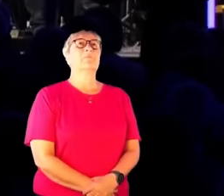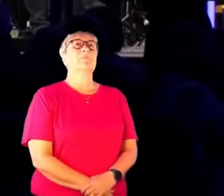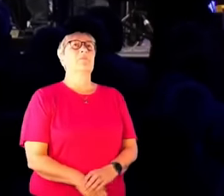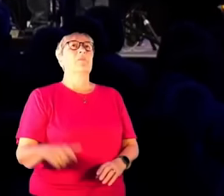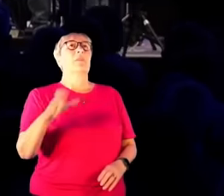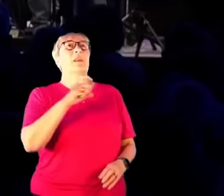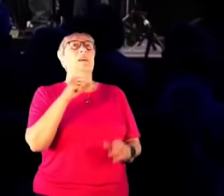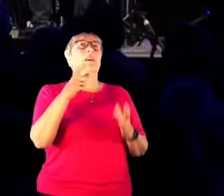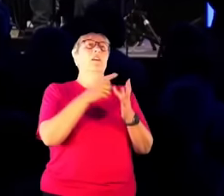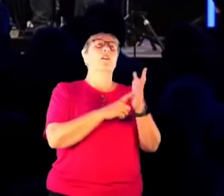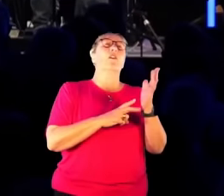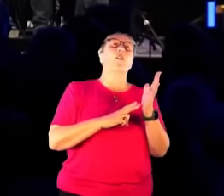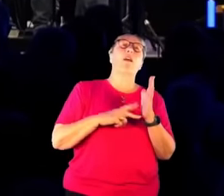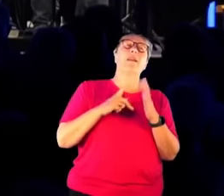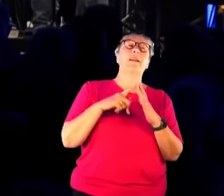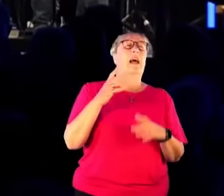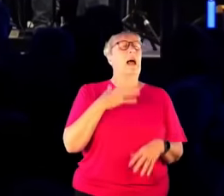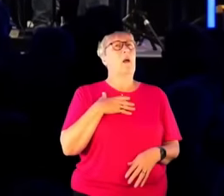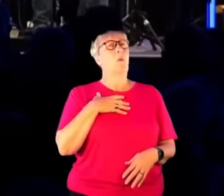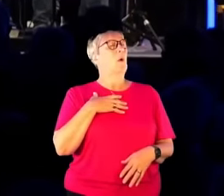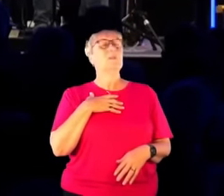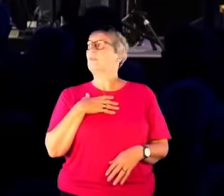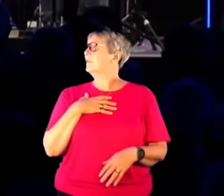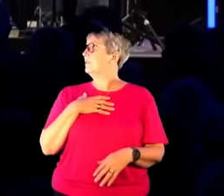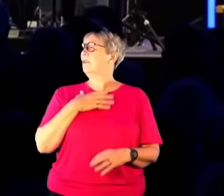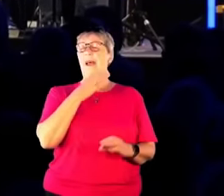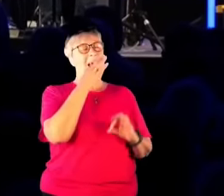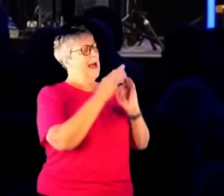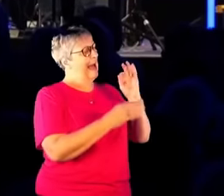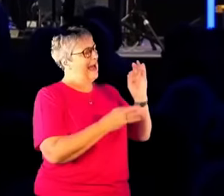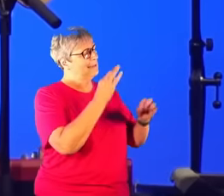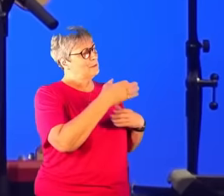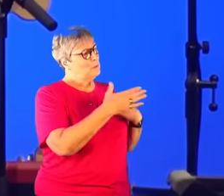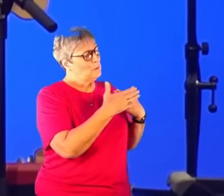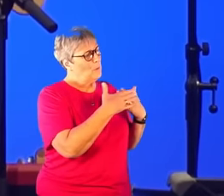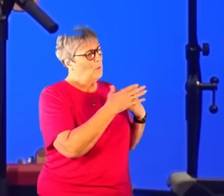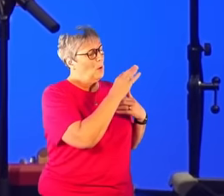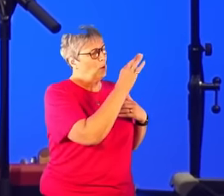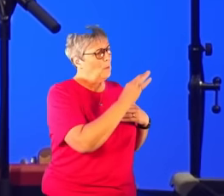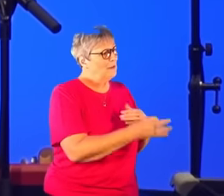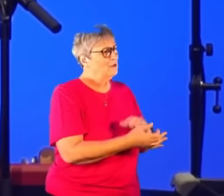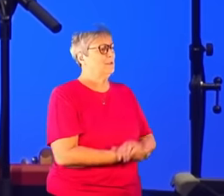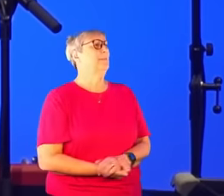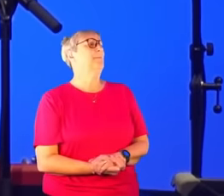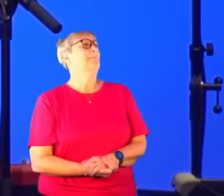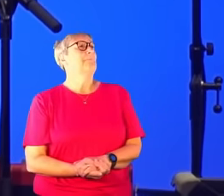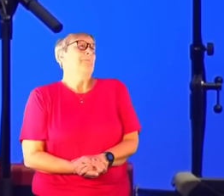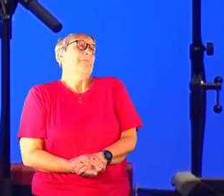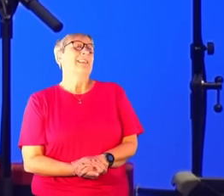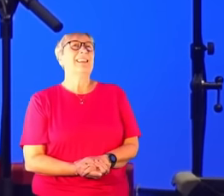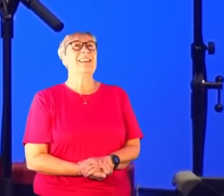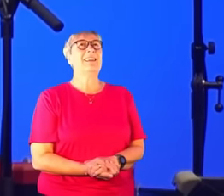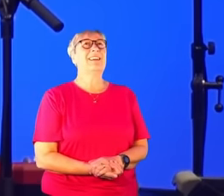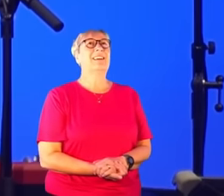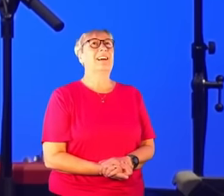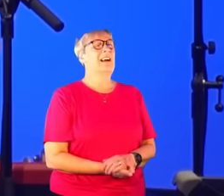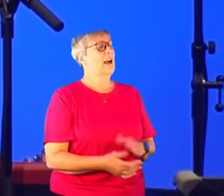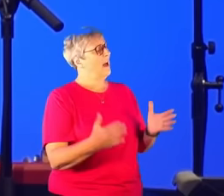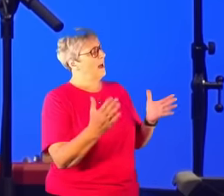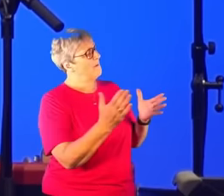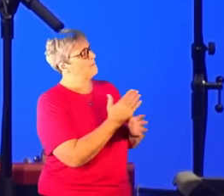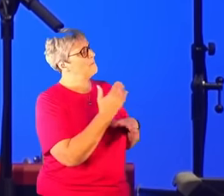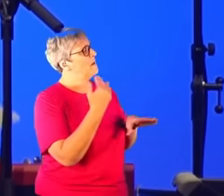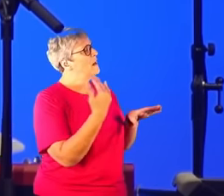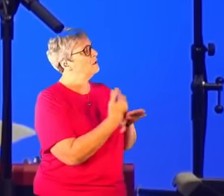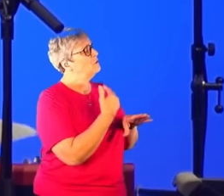Colin, I want to ask a few questions just to get to know you a little bit better. It's not like we scripted this or anything. Colin, what was your first job? What was